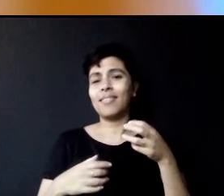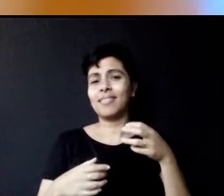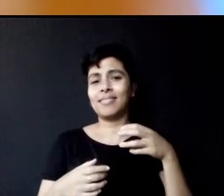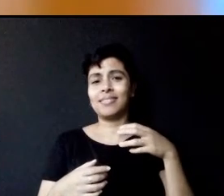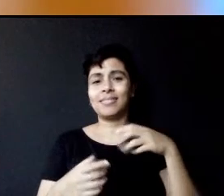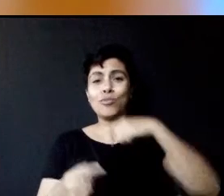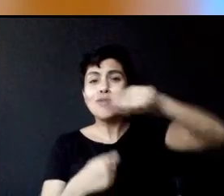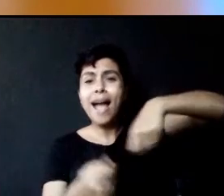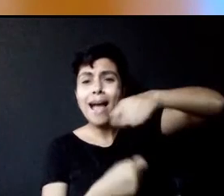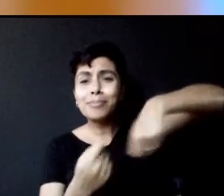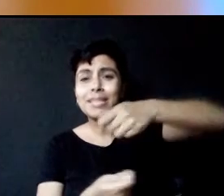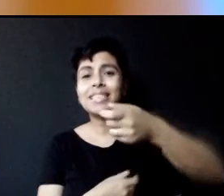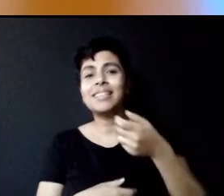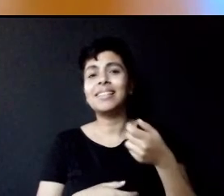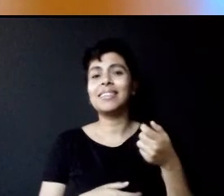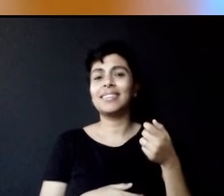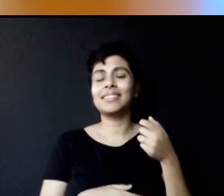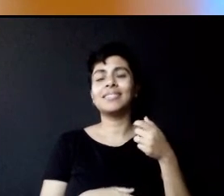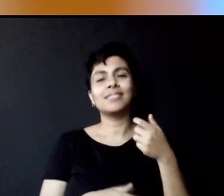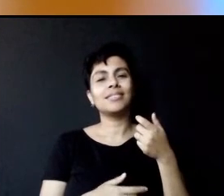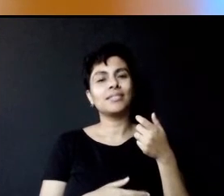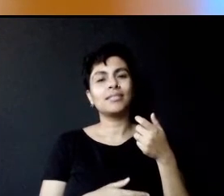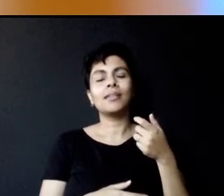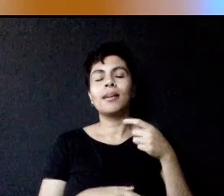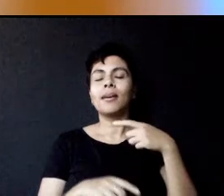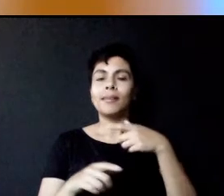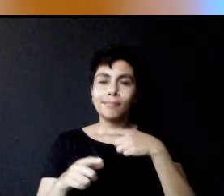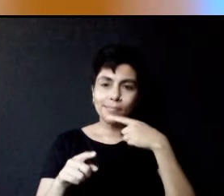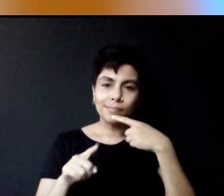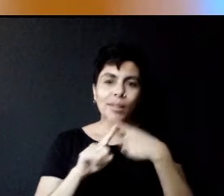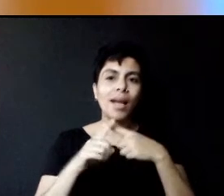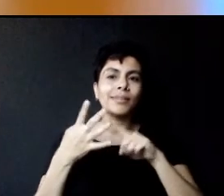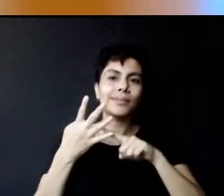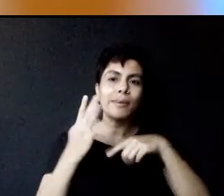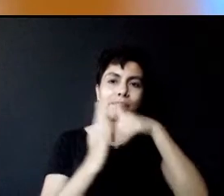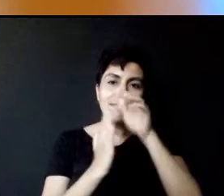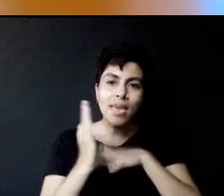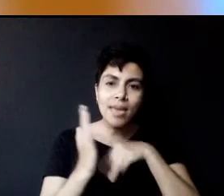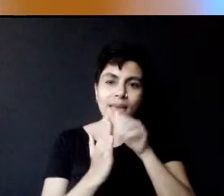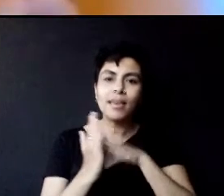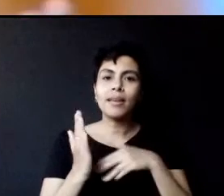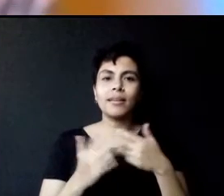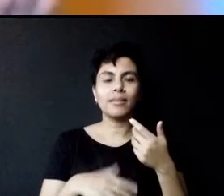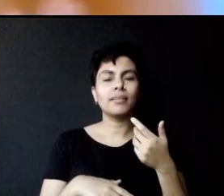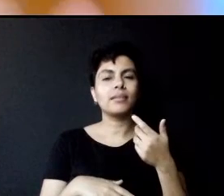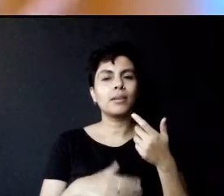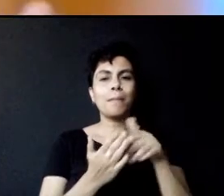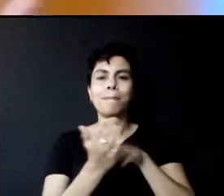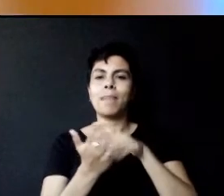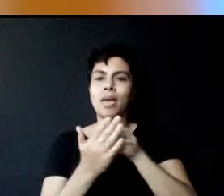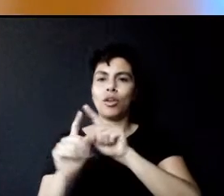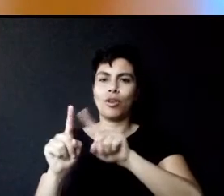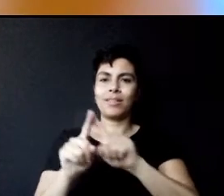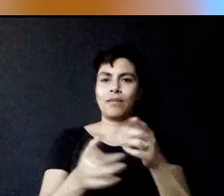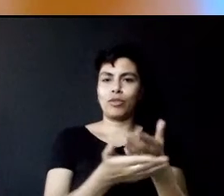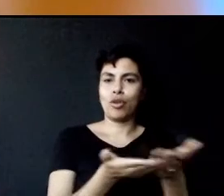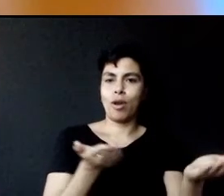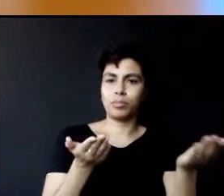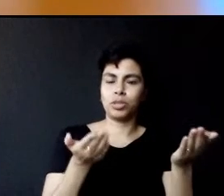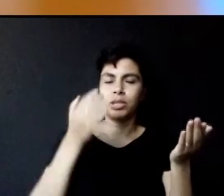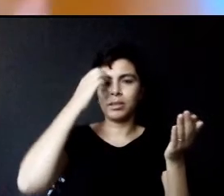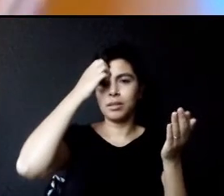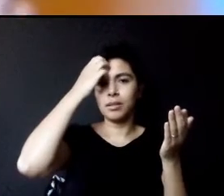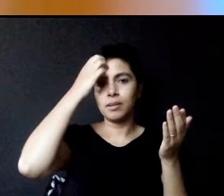the things they can do with it. And we do a lot with paint as well. So putting paint on different objects, what happens if you